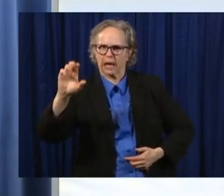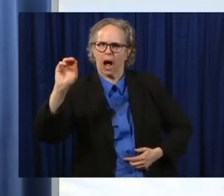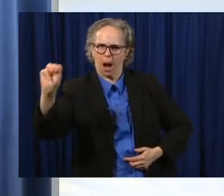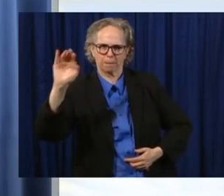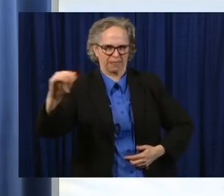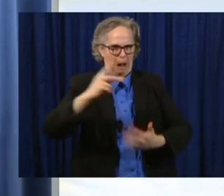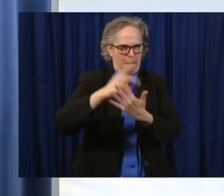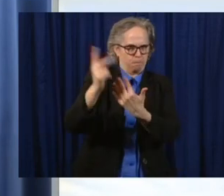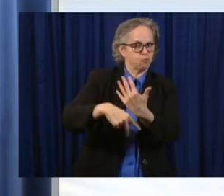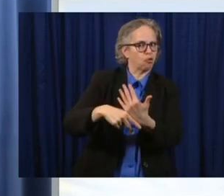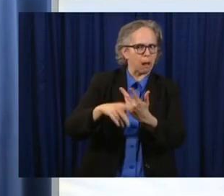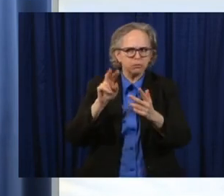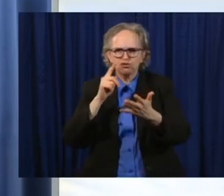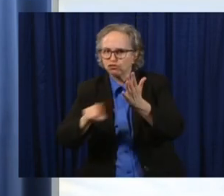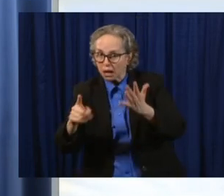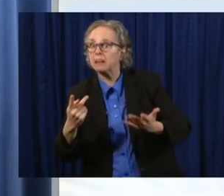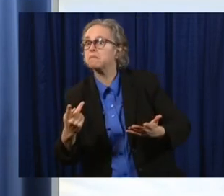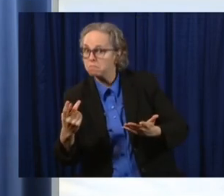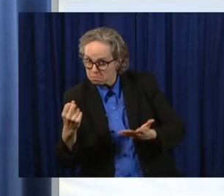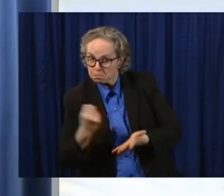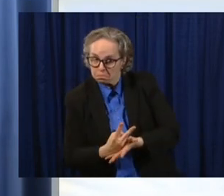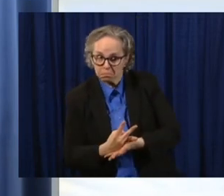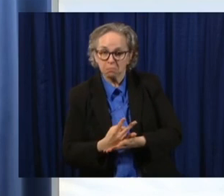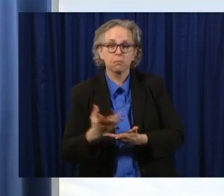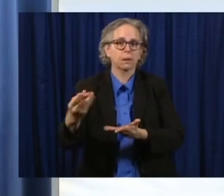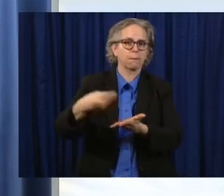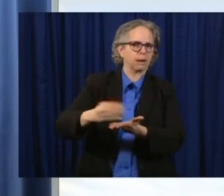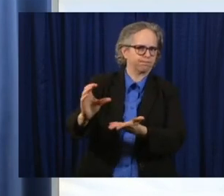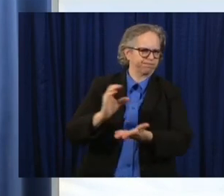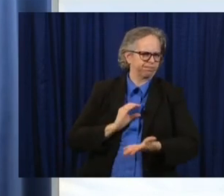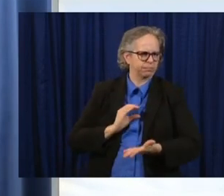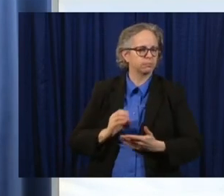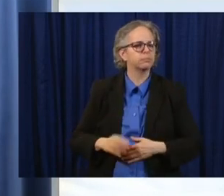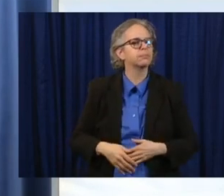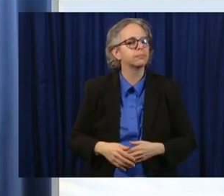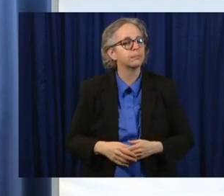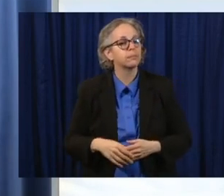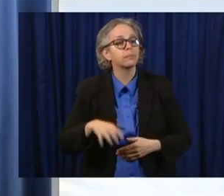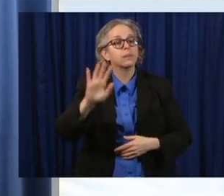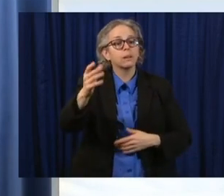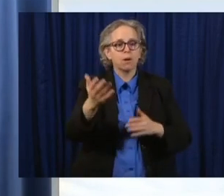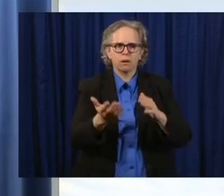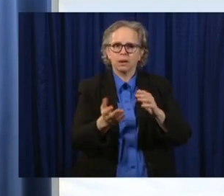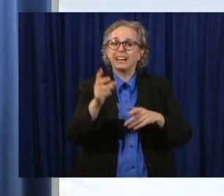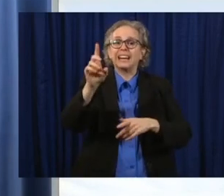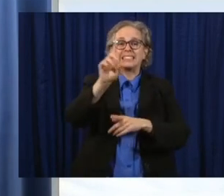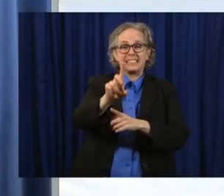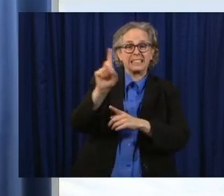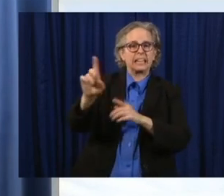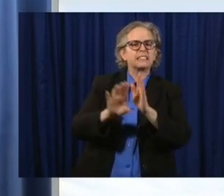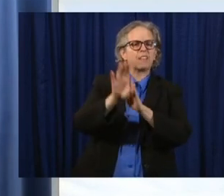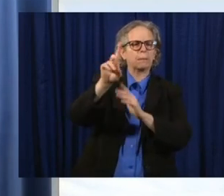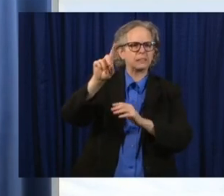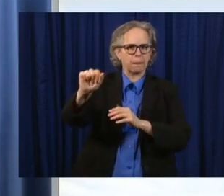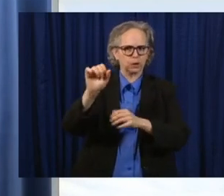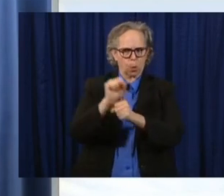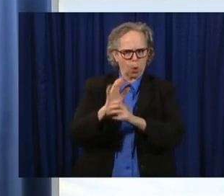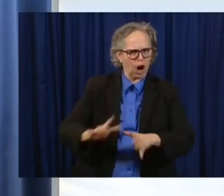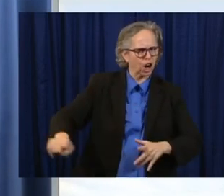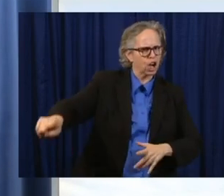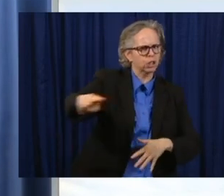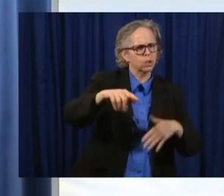We remain grateful for these essential workers who play the critical role in supporting daily, every